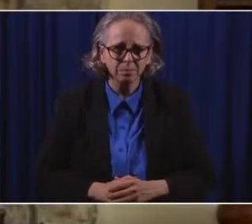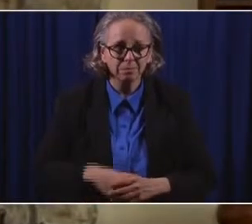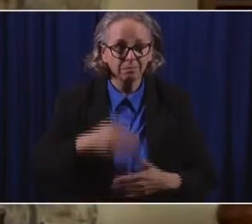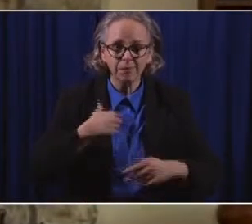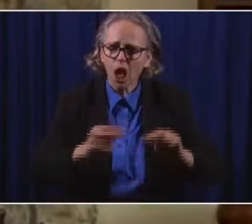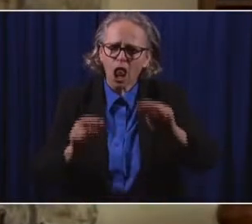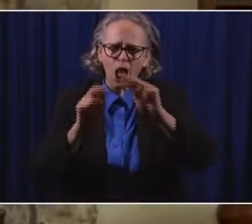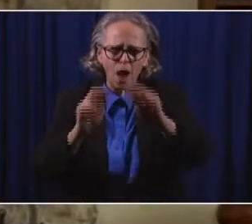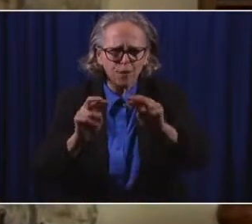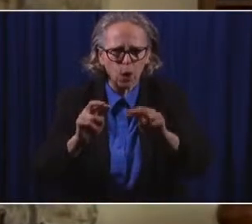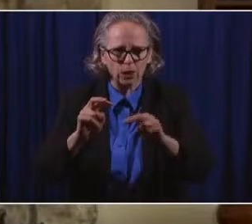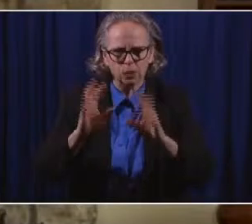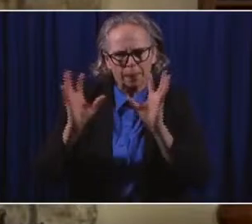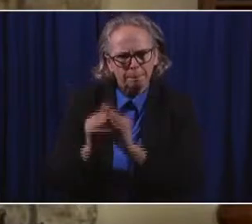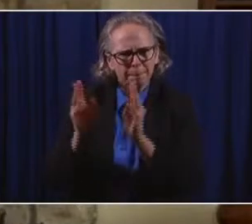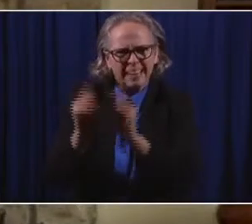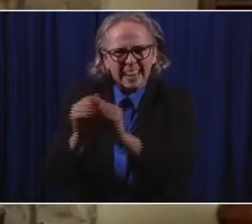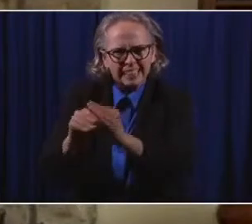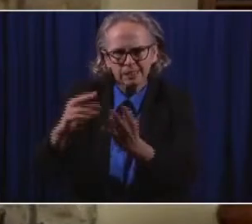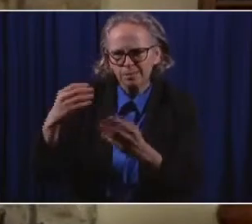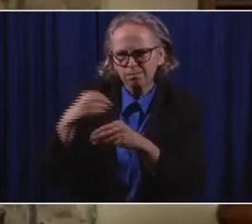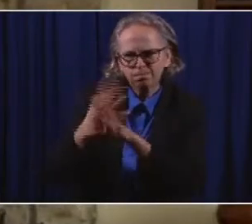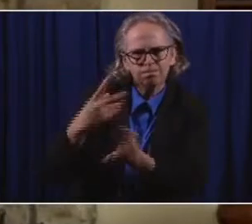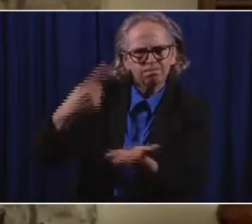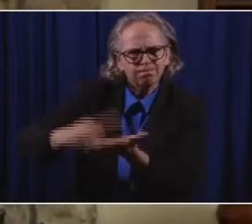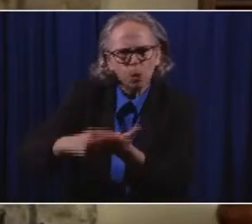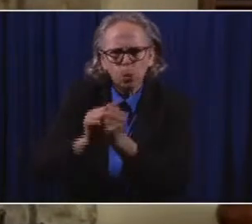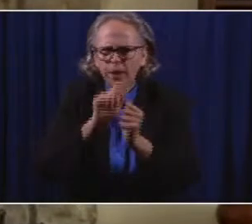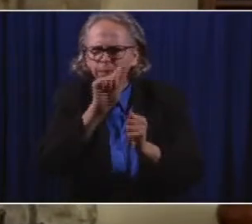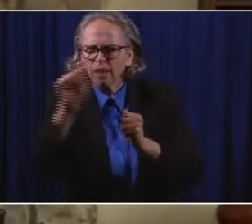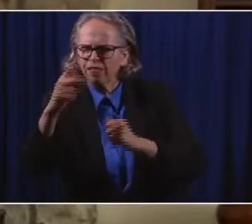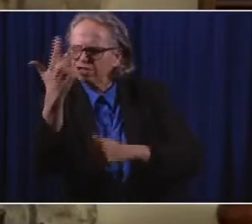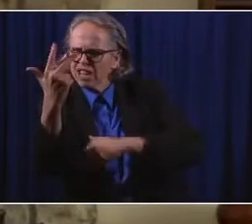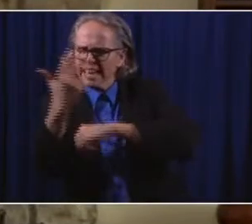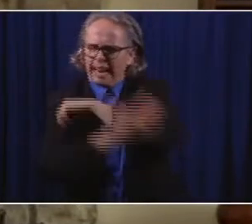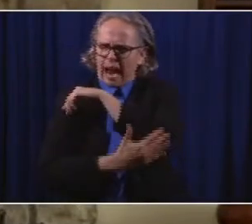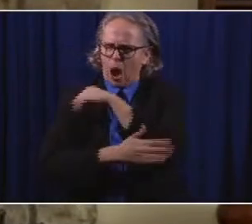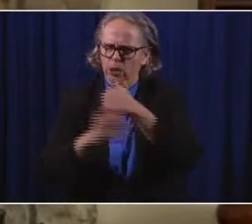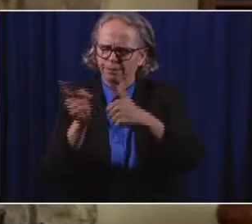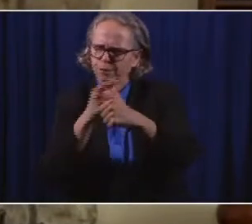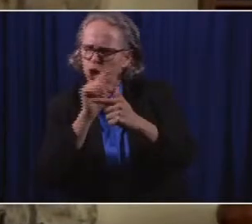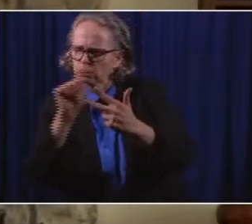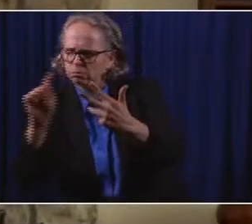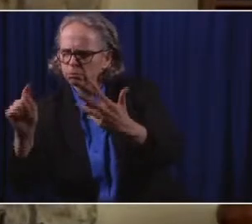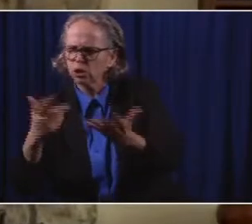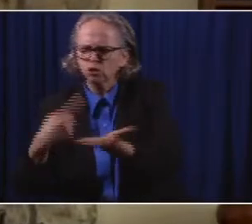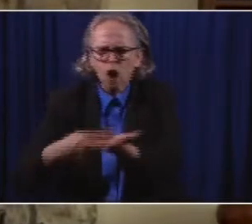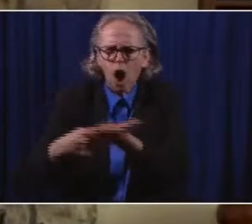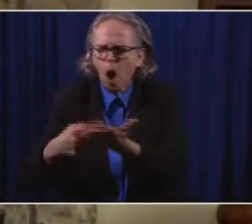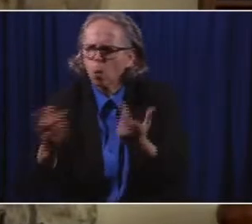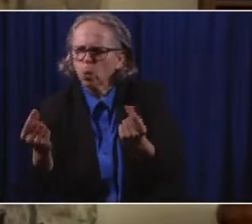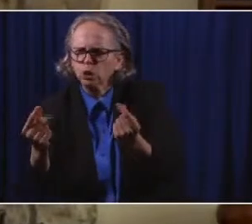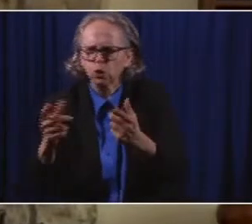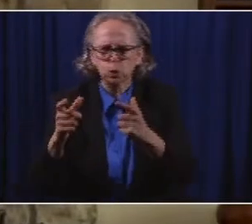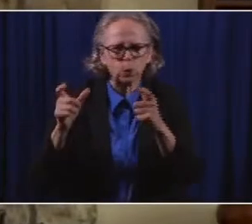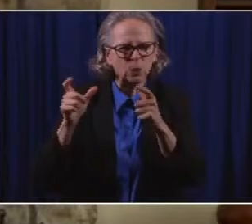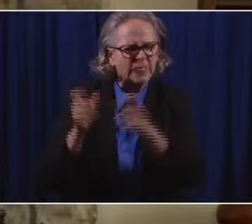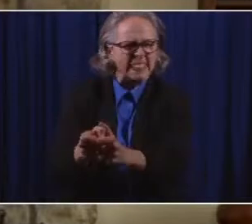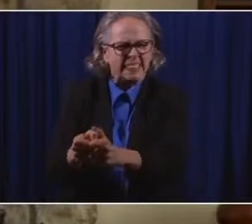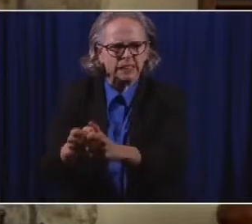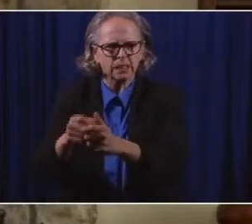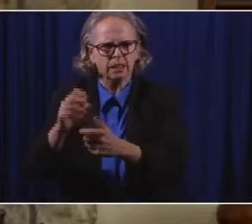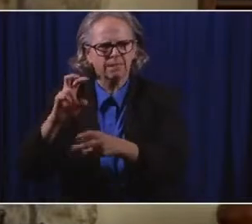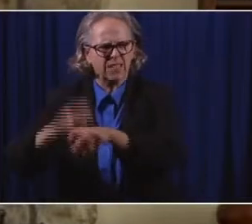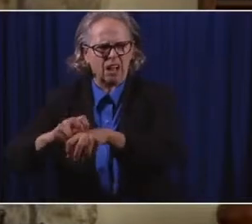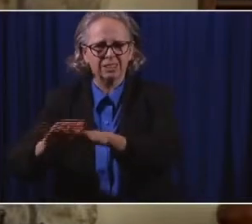I look forward to talking with each and every one of you. But I'd ask you again to get